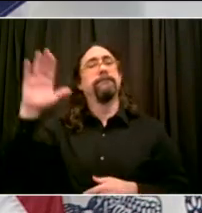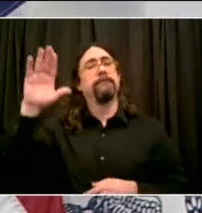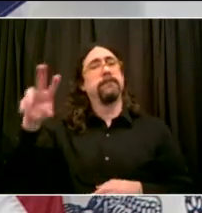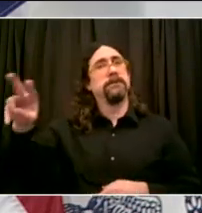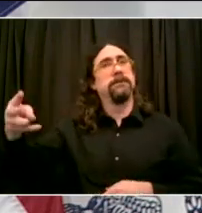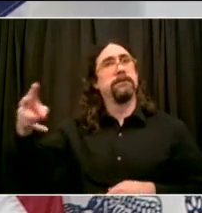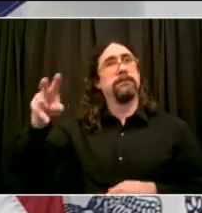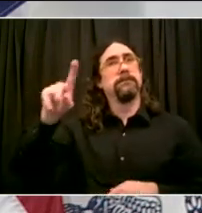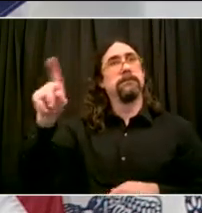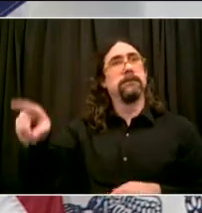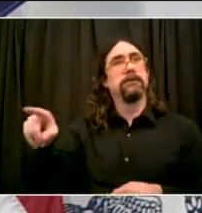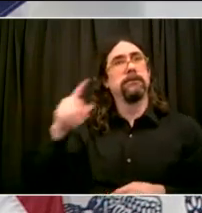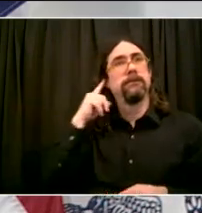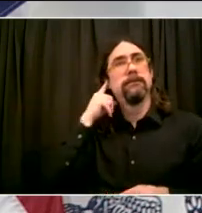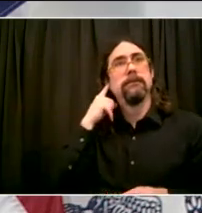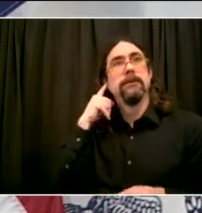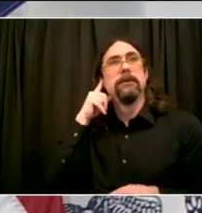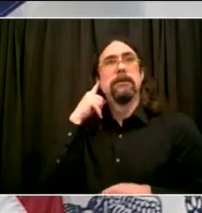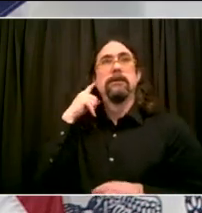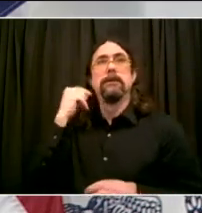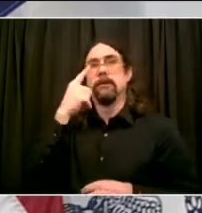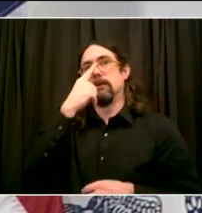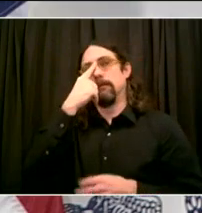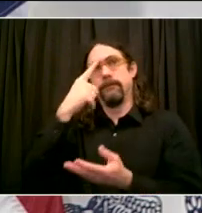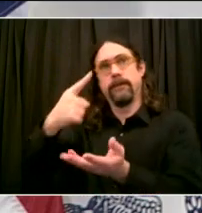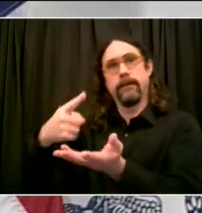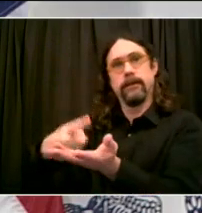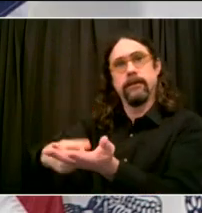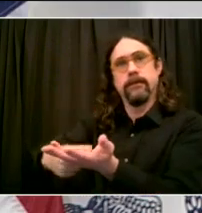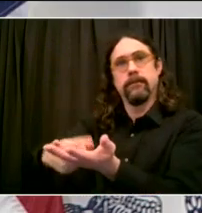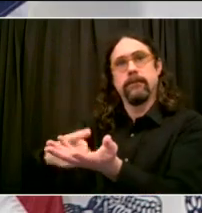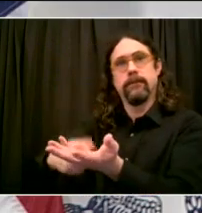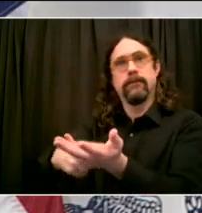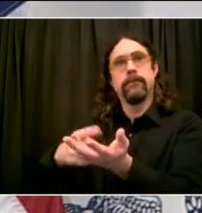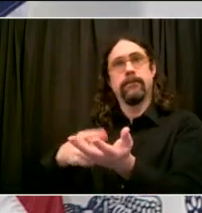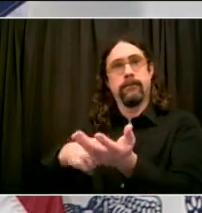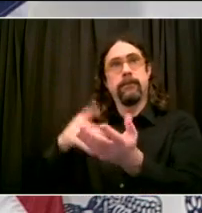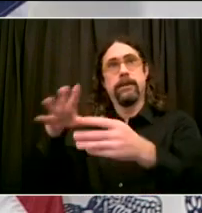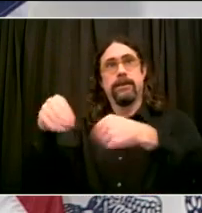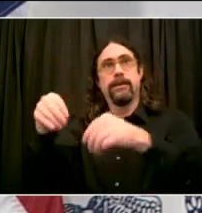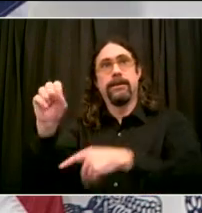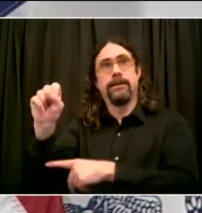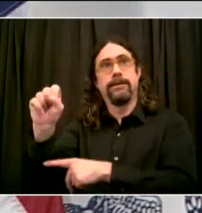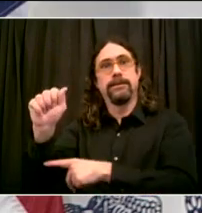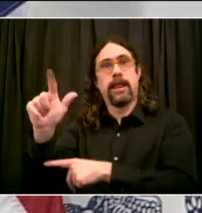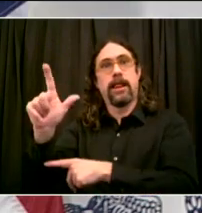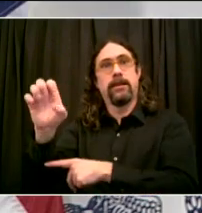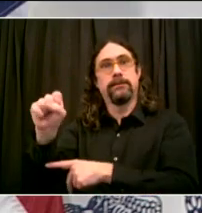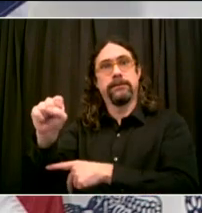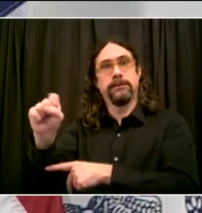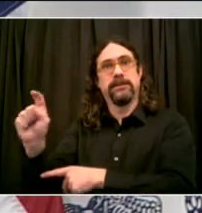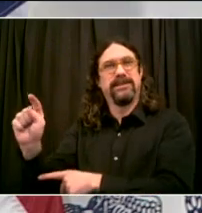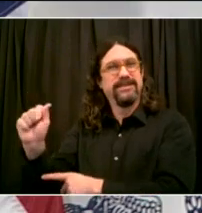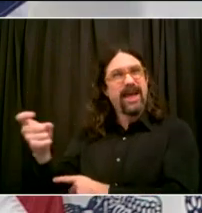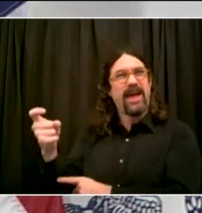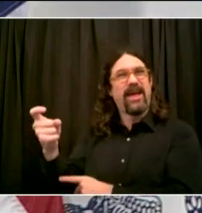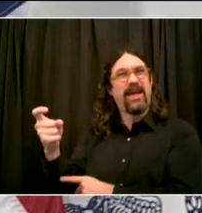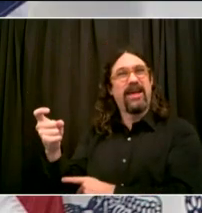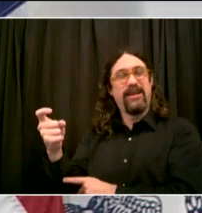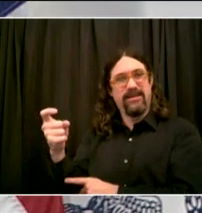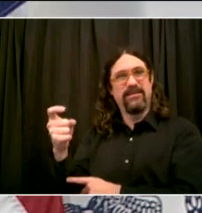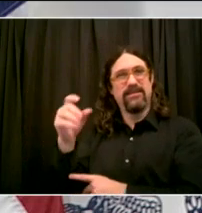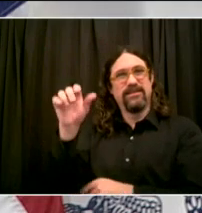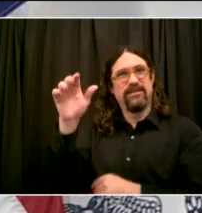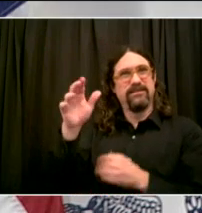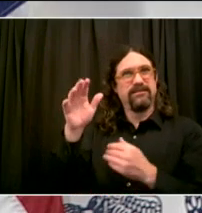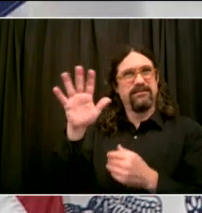much deeper than the 6% of the Great Recession. What is the risk here of going too